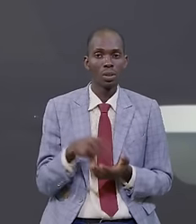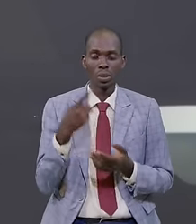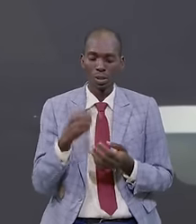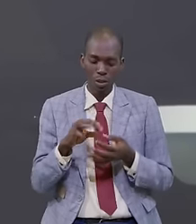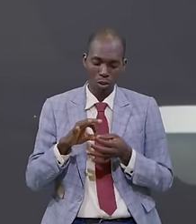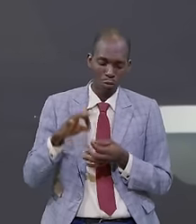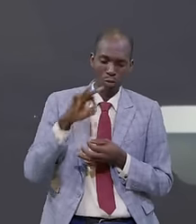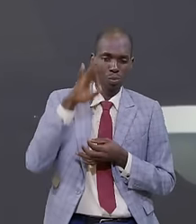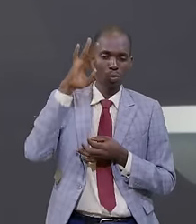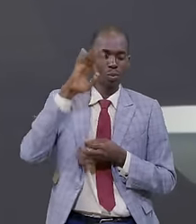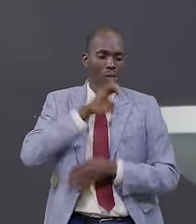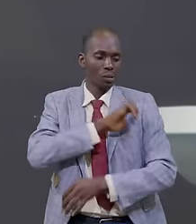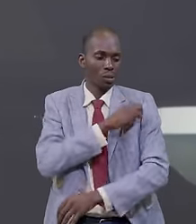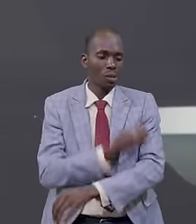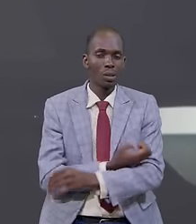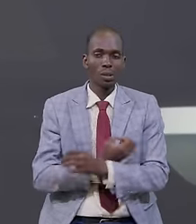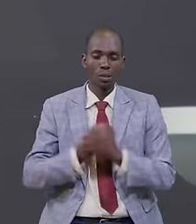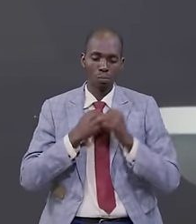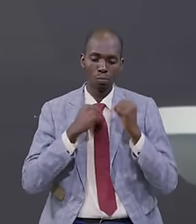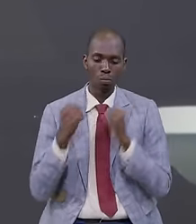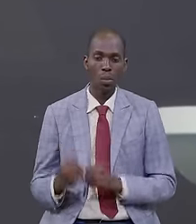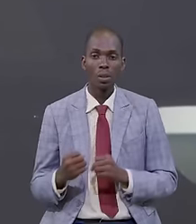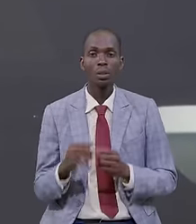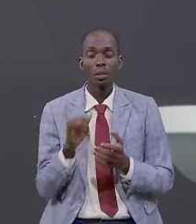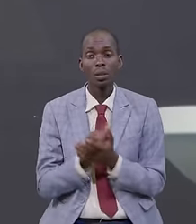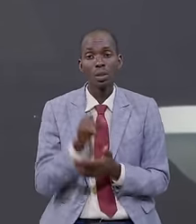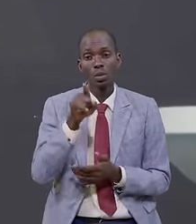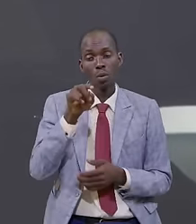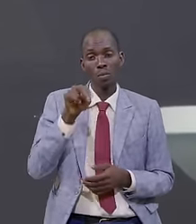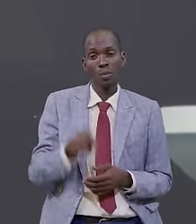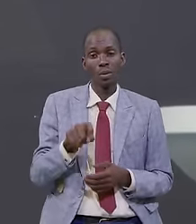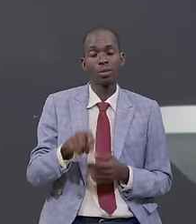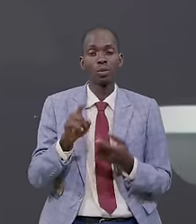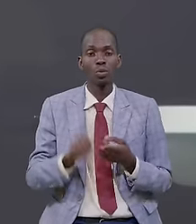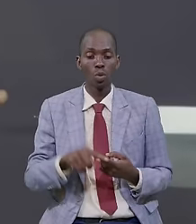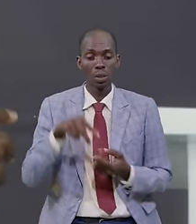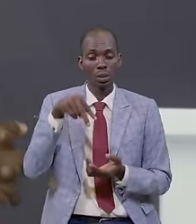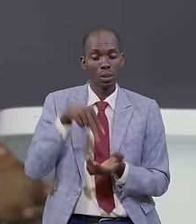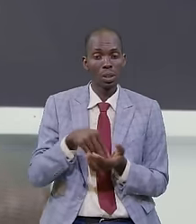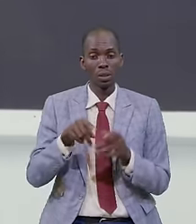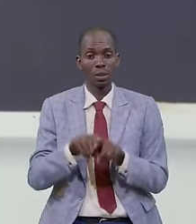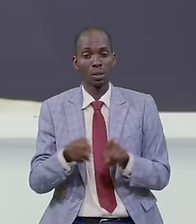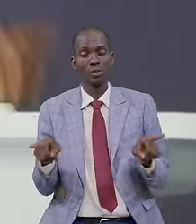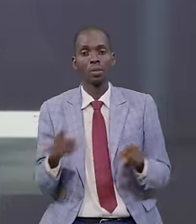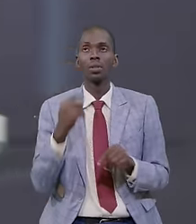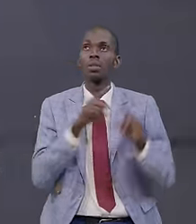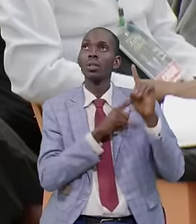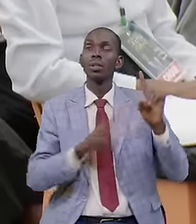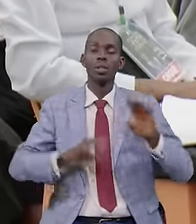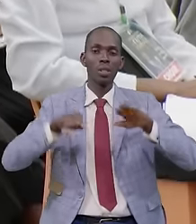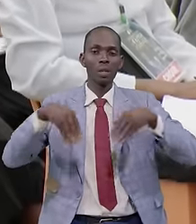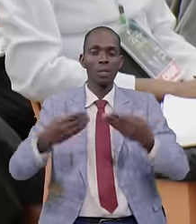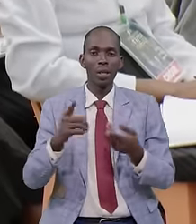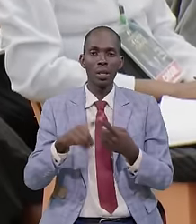energy that it takes for you to stand out, the Lord grant it to